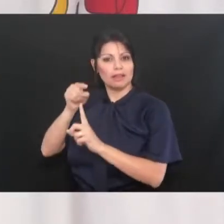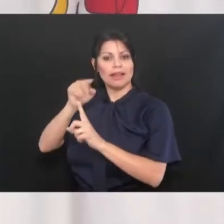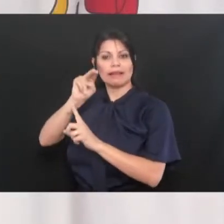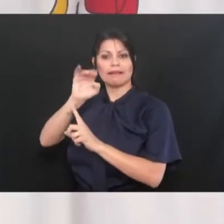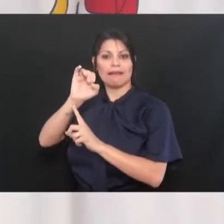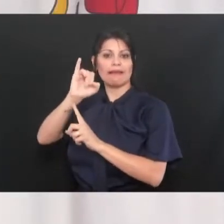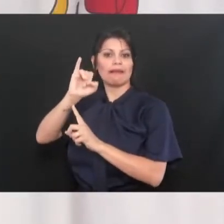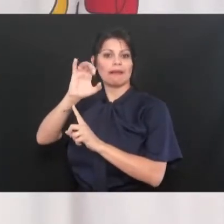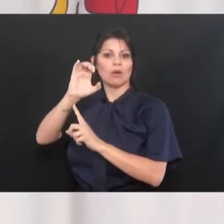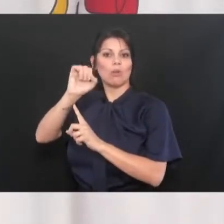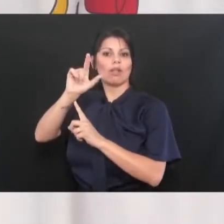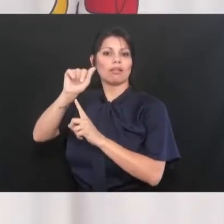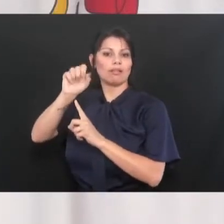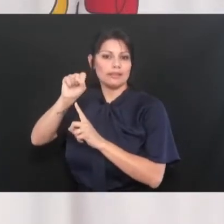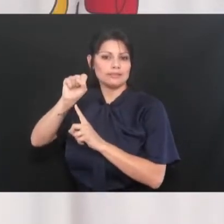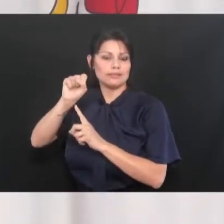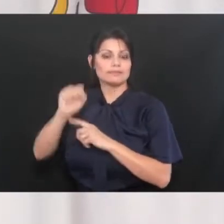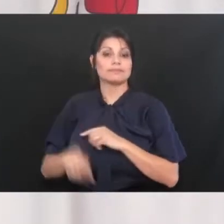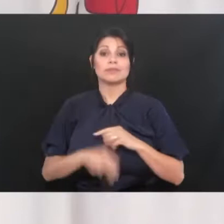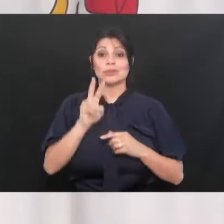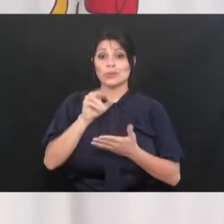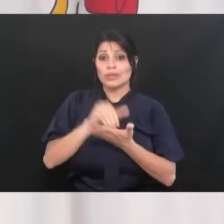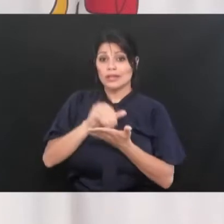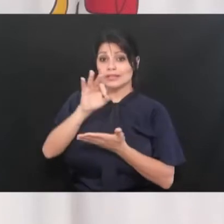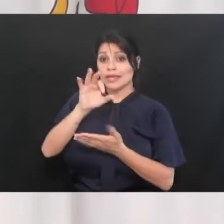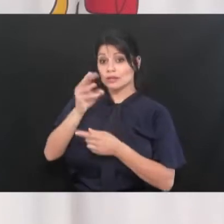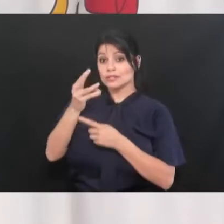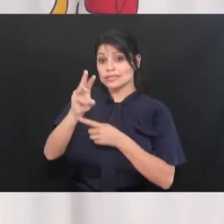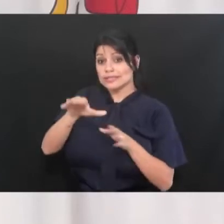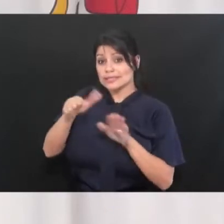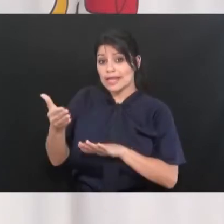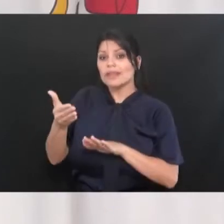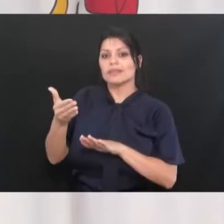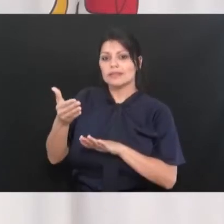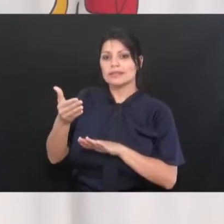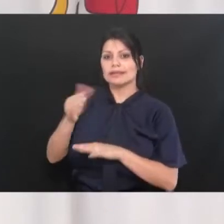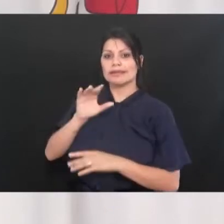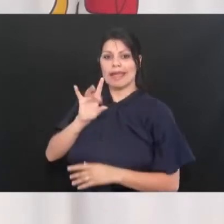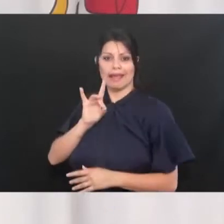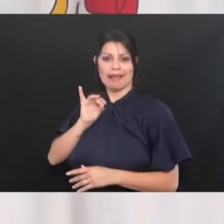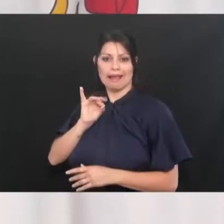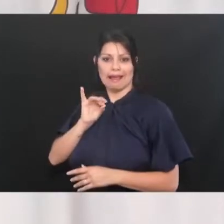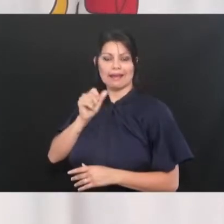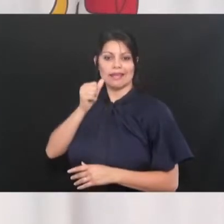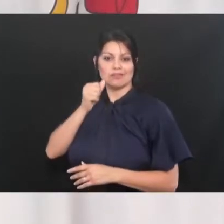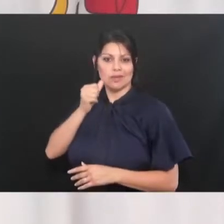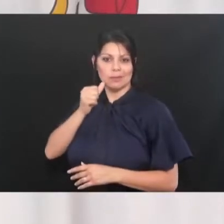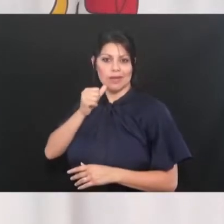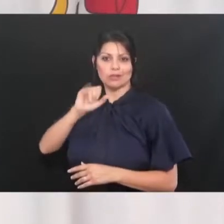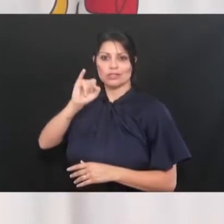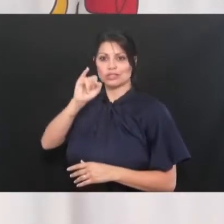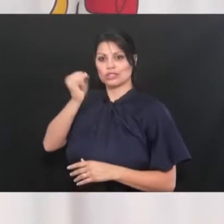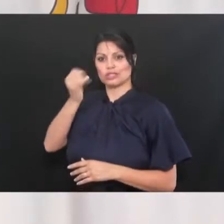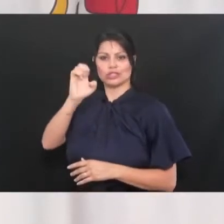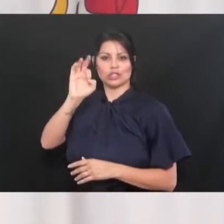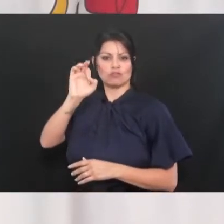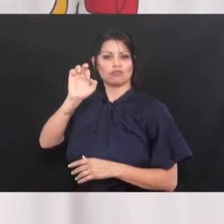County. Our 2,916th death is an 80-year-old female from Jefferson County.